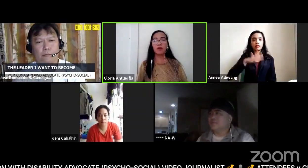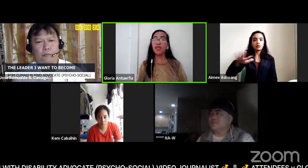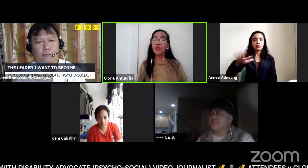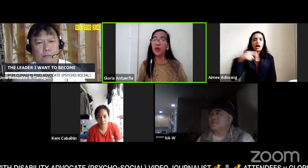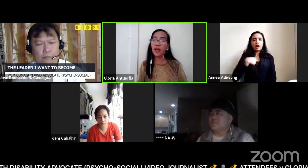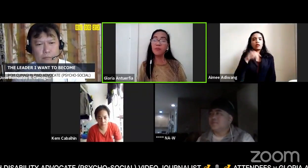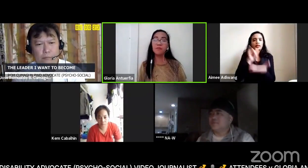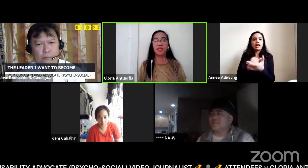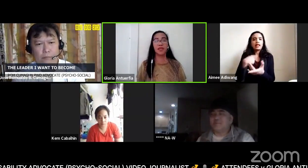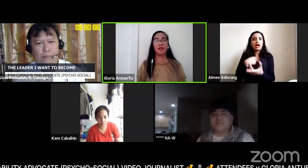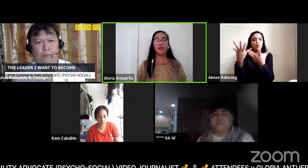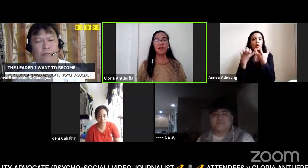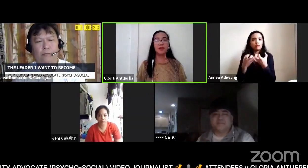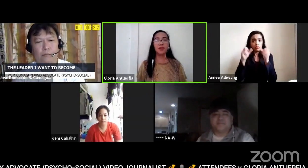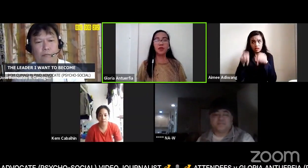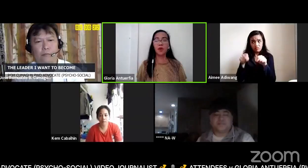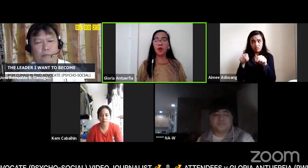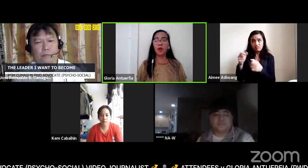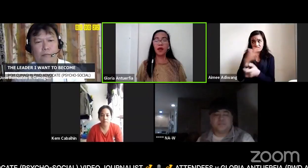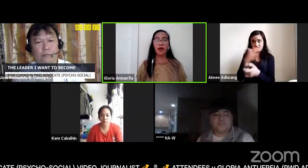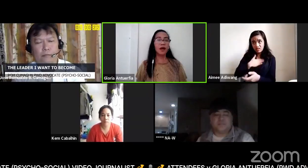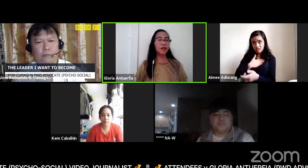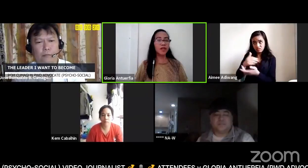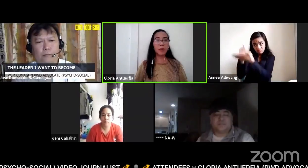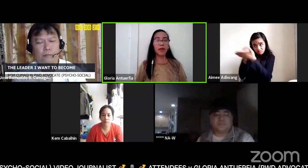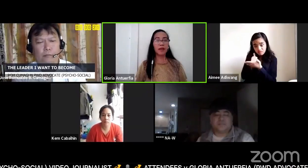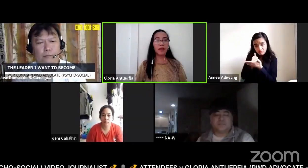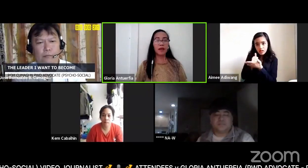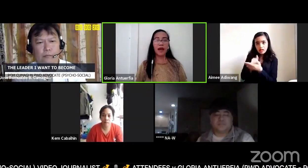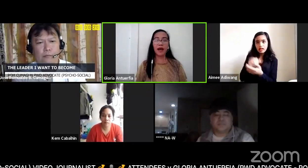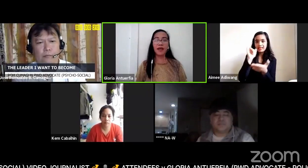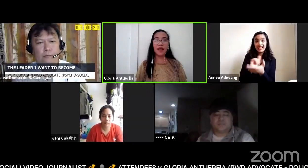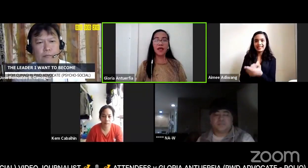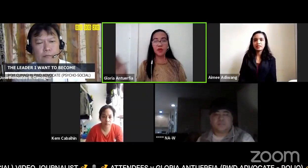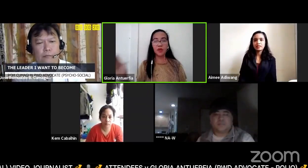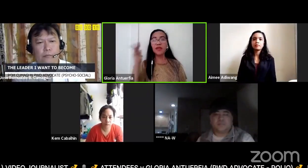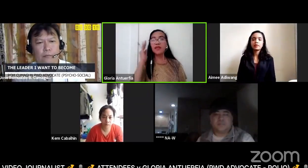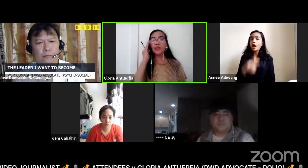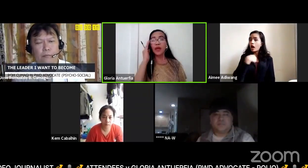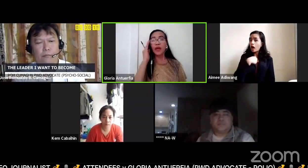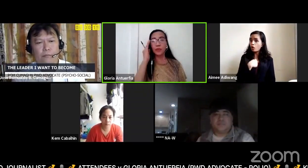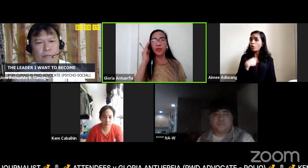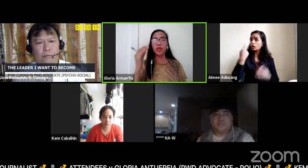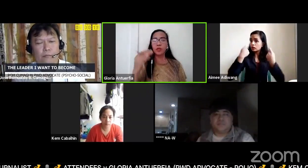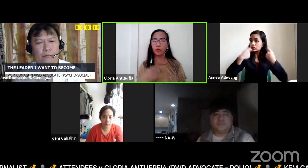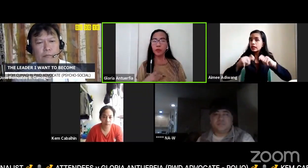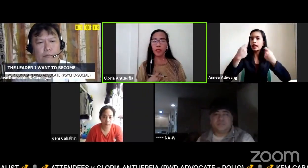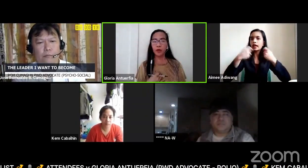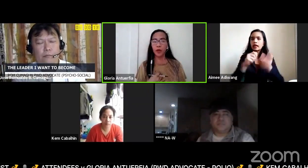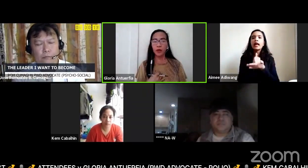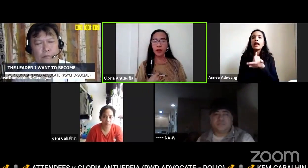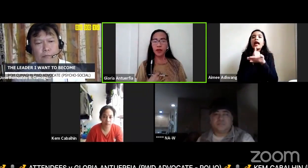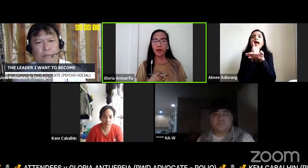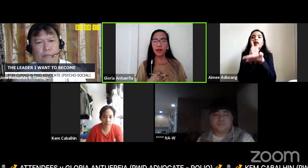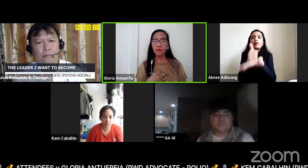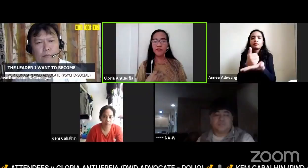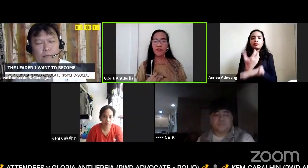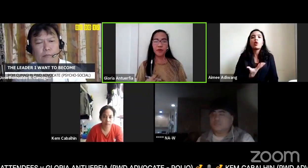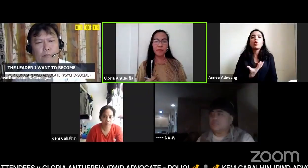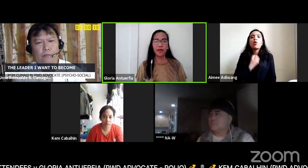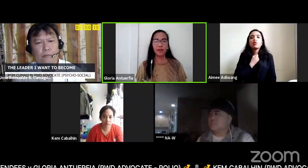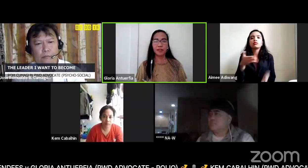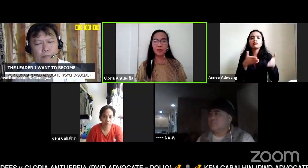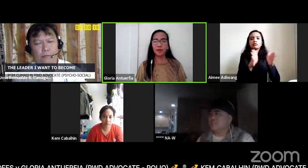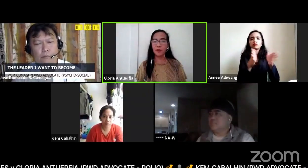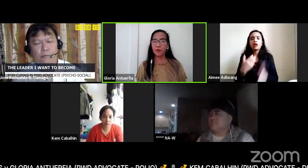I want. Can you help me? So on the spot, I am trying to help them on my at